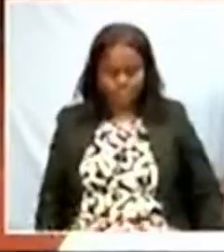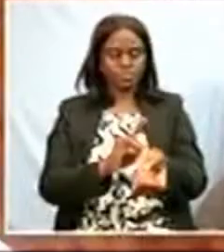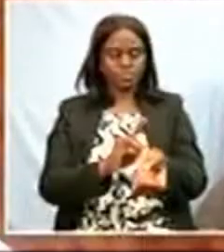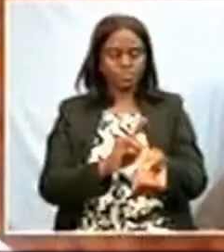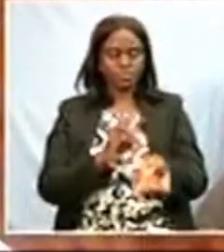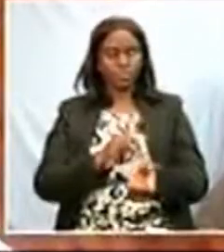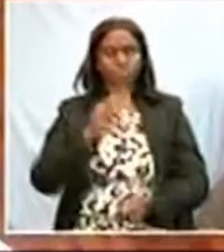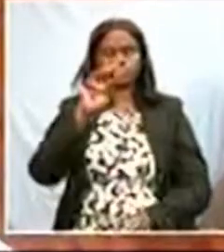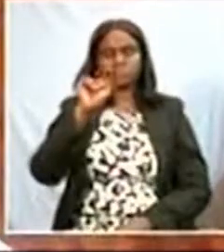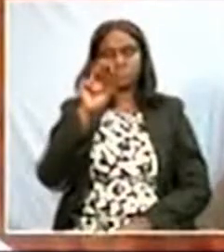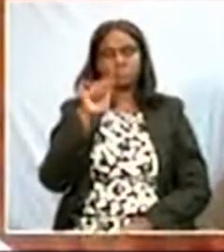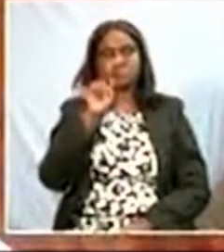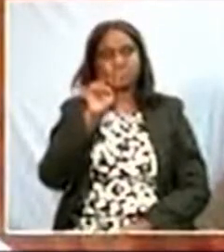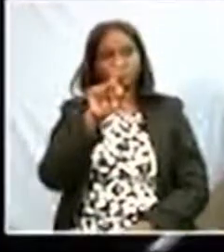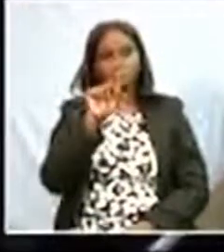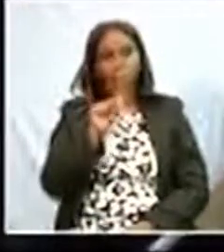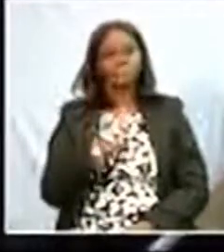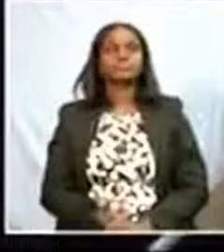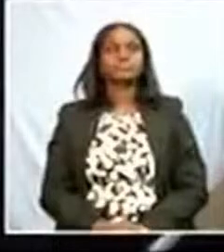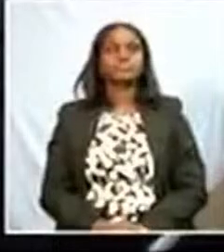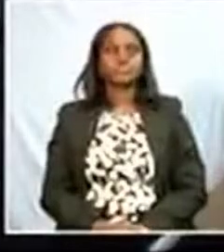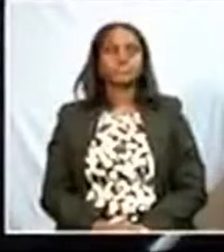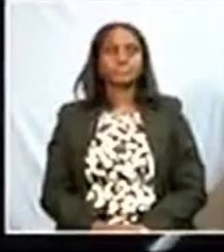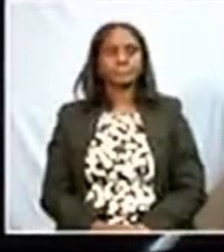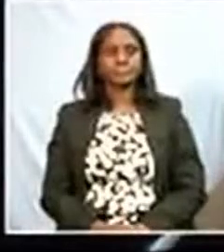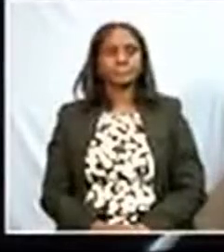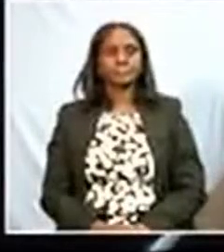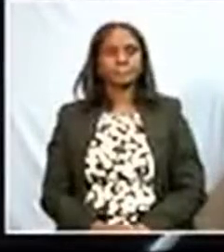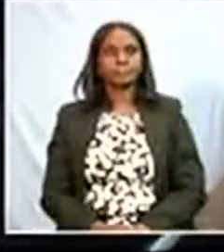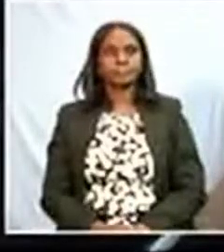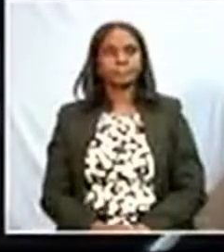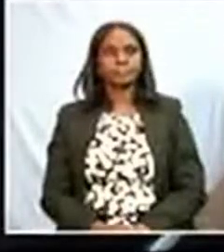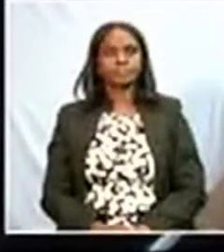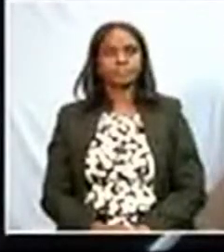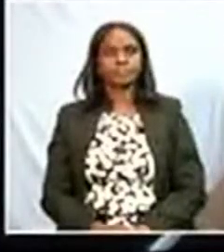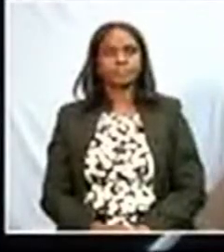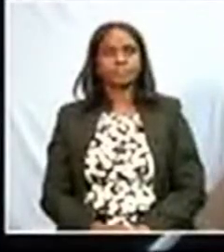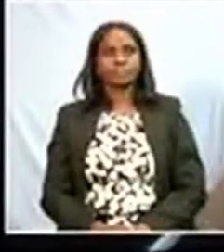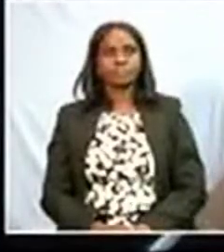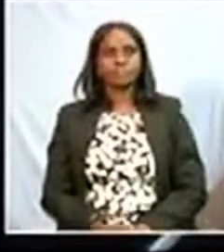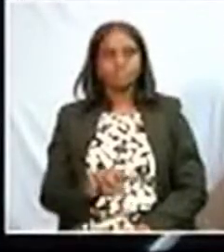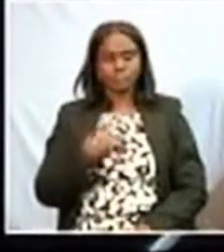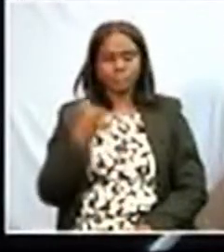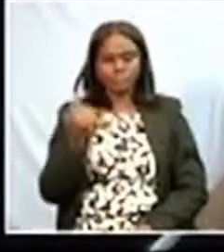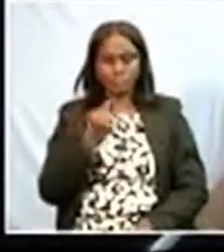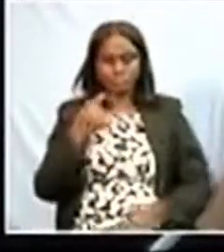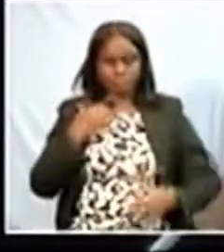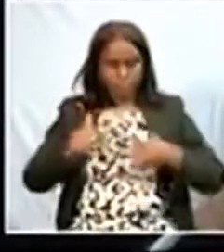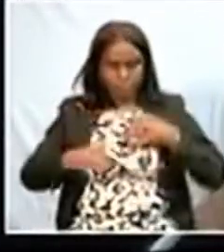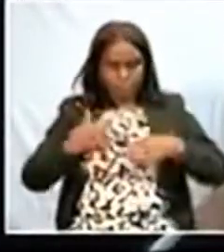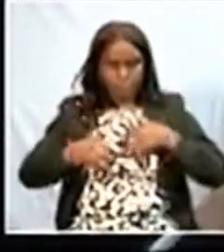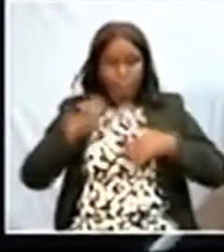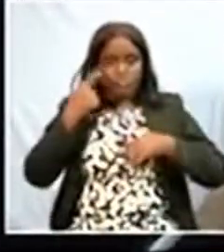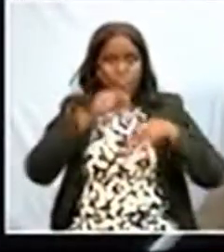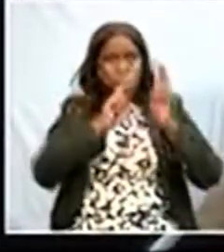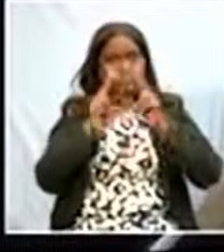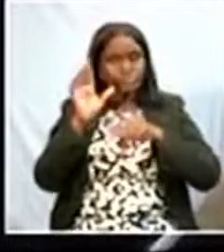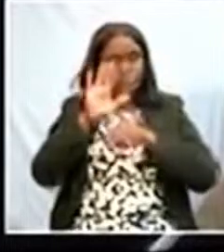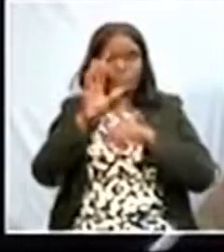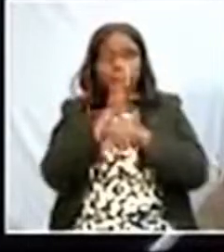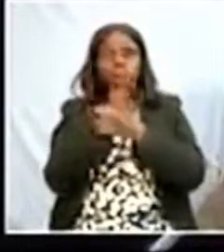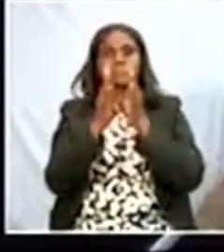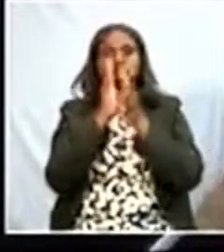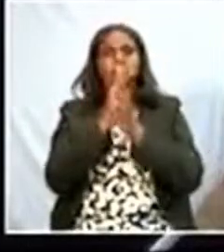And please be precise. And no, for me, of course, I'm just airing for answers on what was the contractor